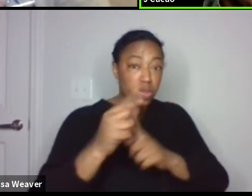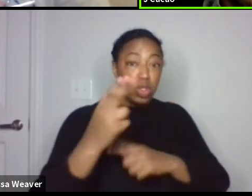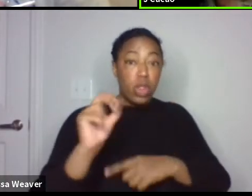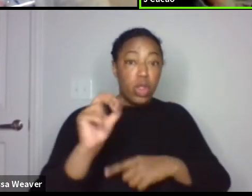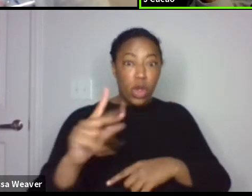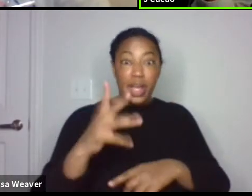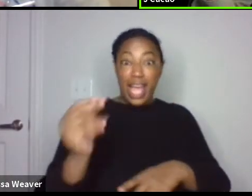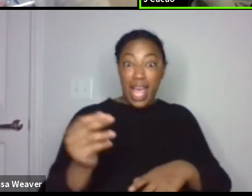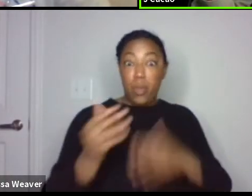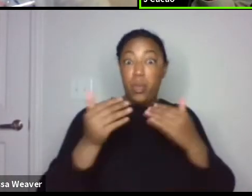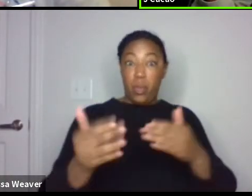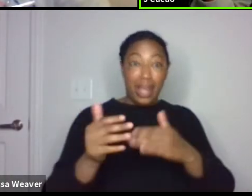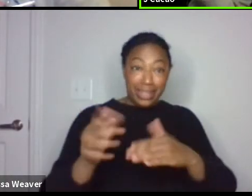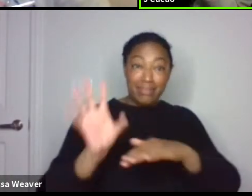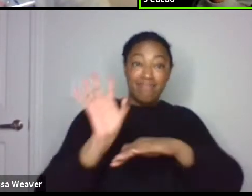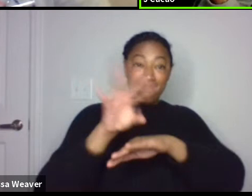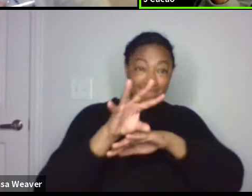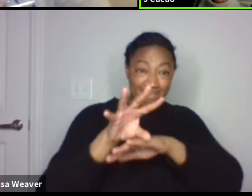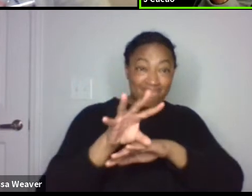video for it. So within like a